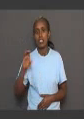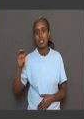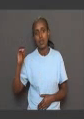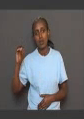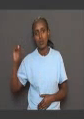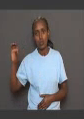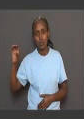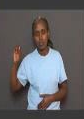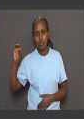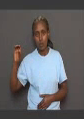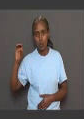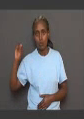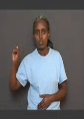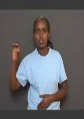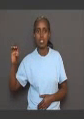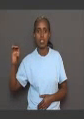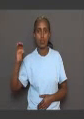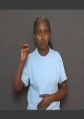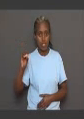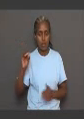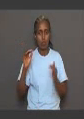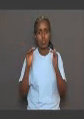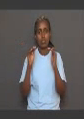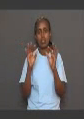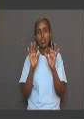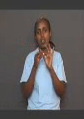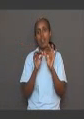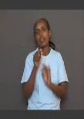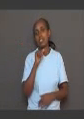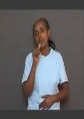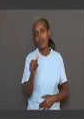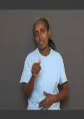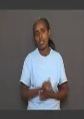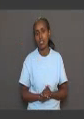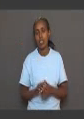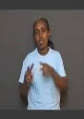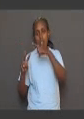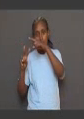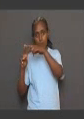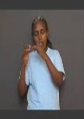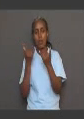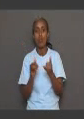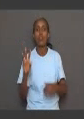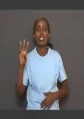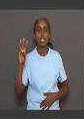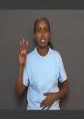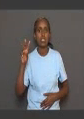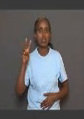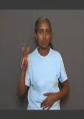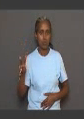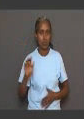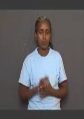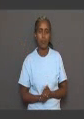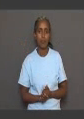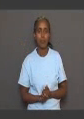The cosecant of 0 is undefined. Of pi over 6